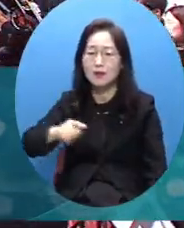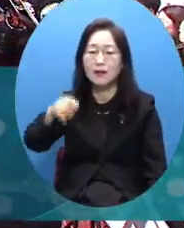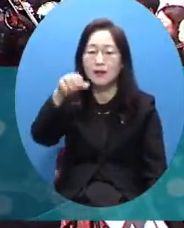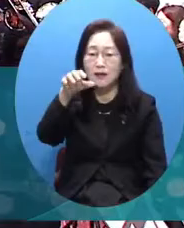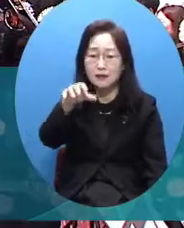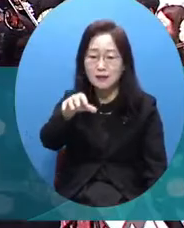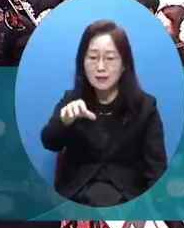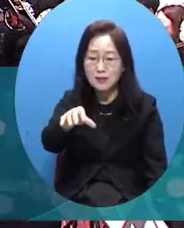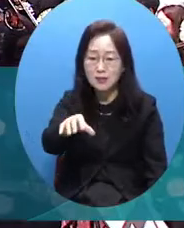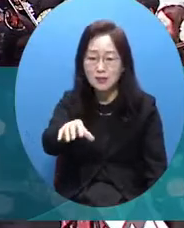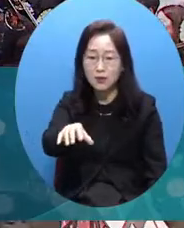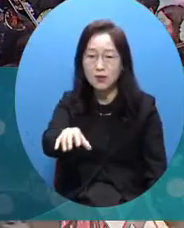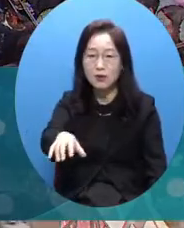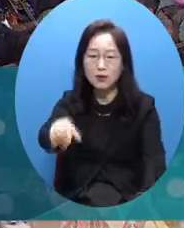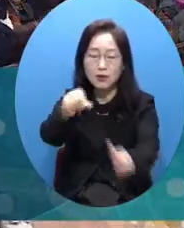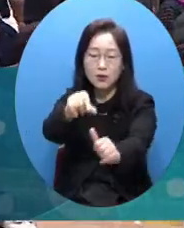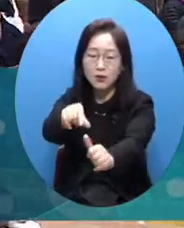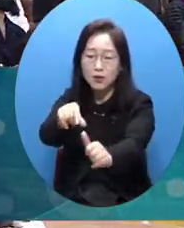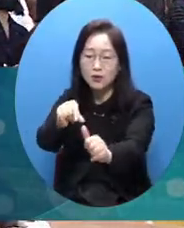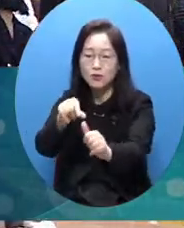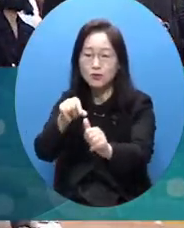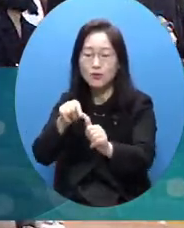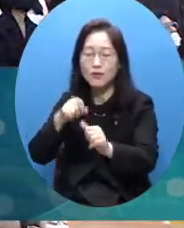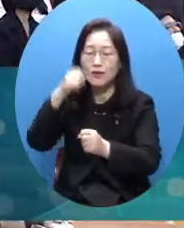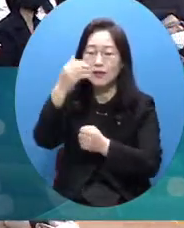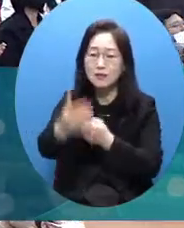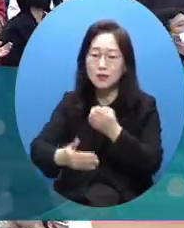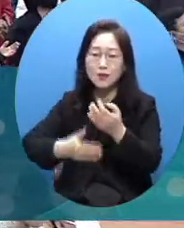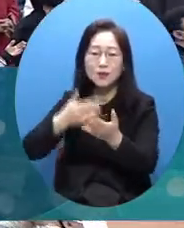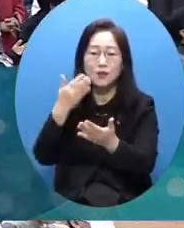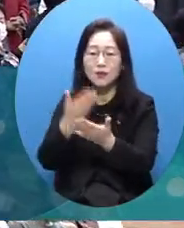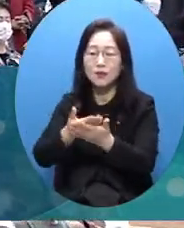but Deliver Us from Evil